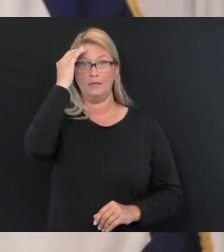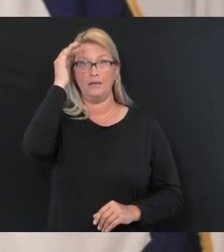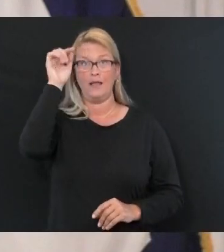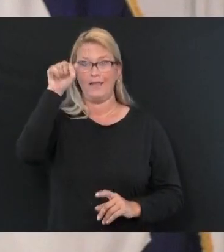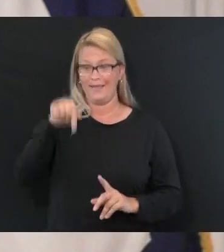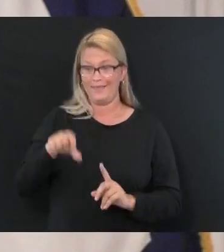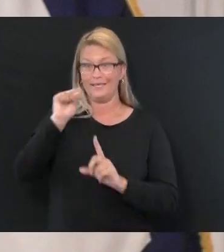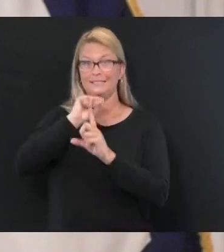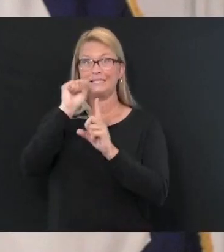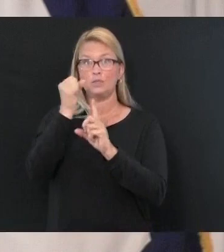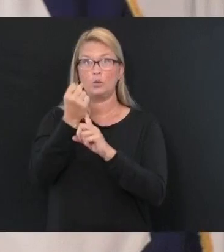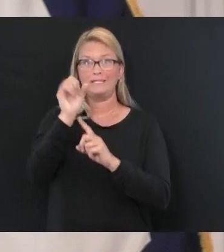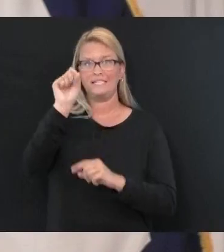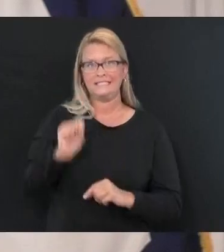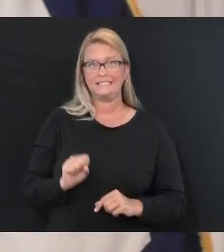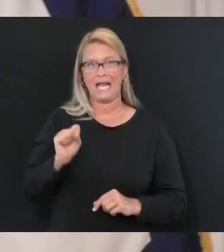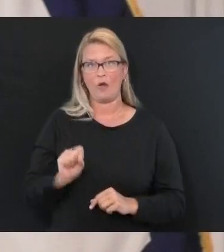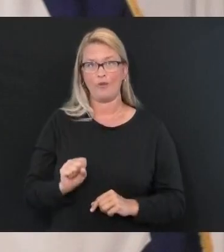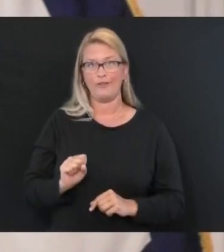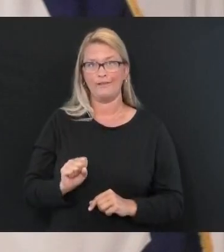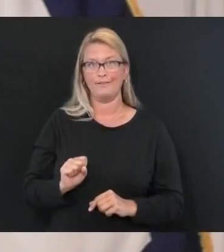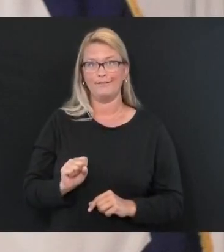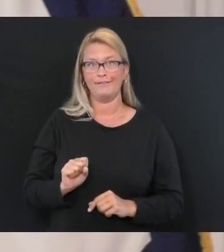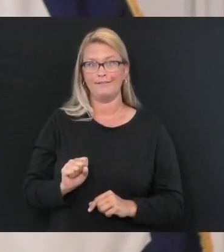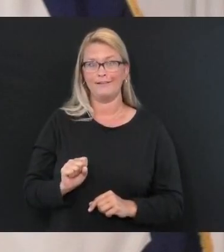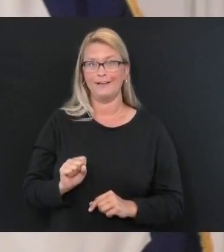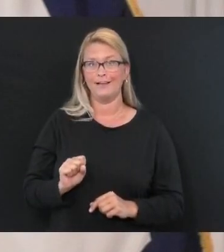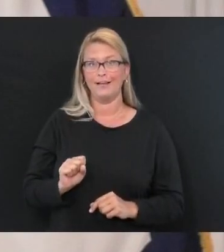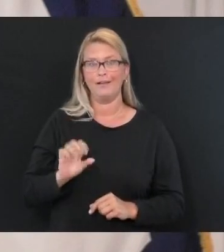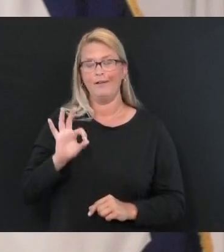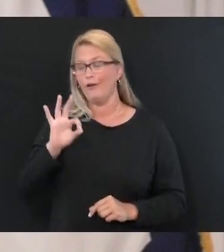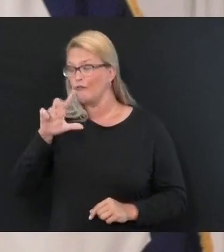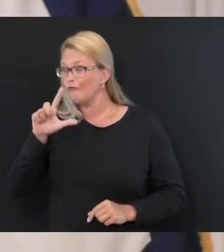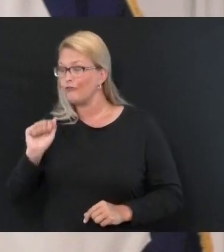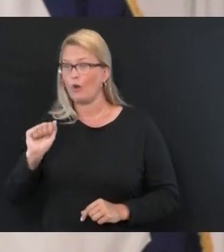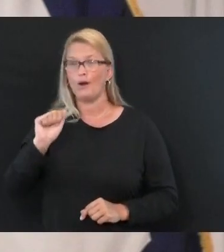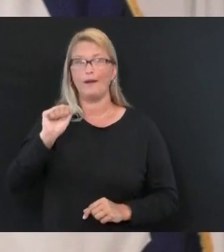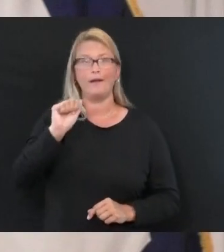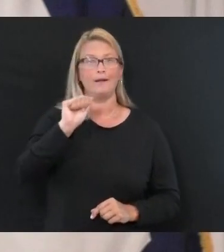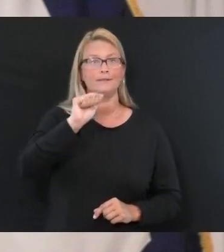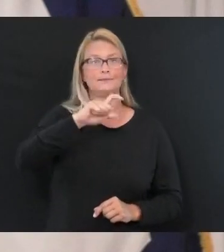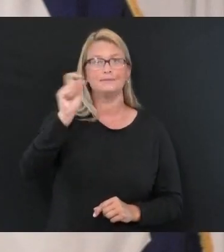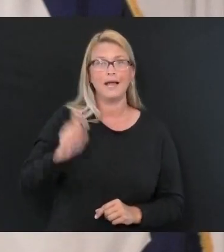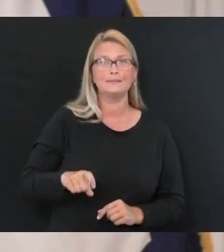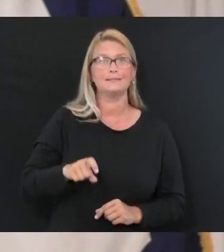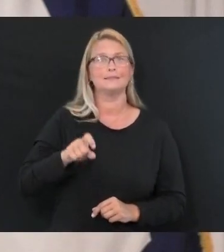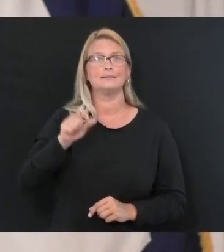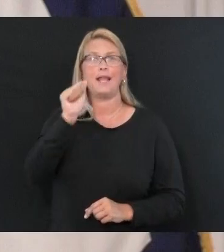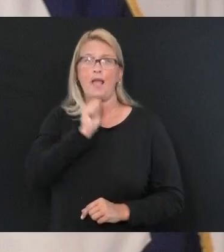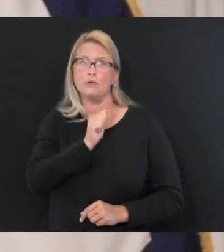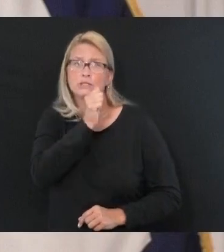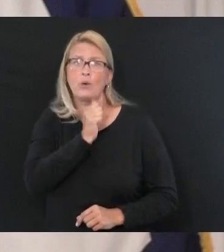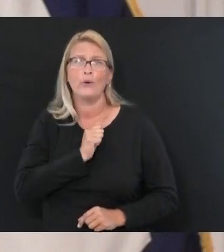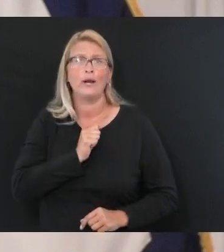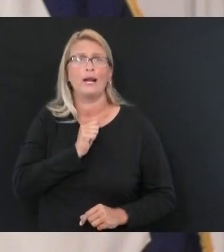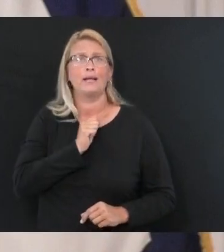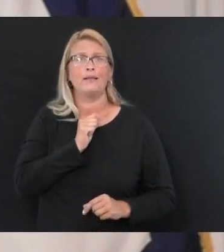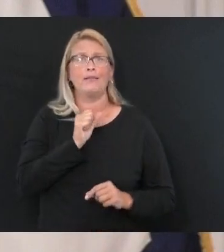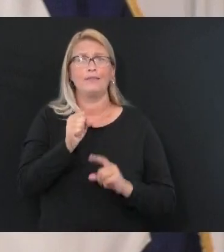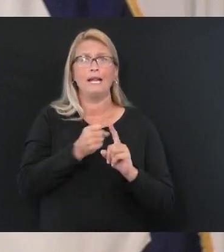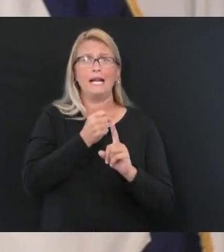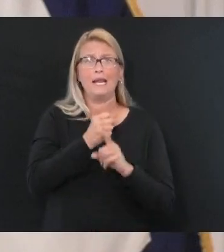situation happened in the South, whether it be Florida or Texas or Arizona, and then it went to